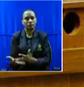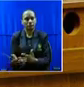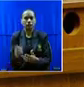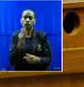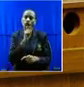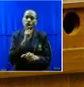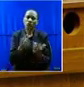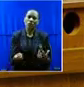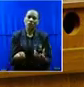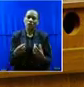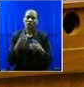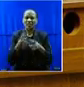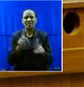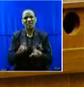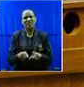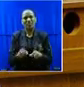manufactured goods.